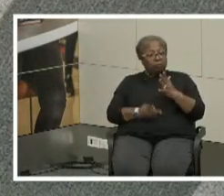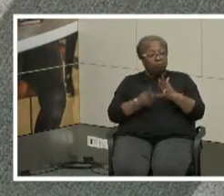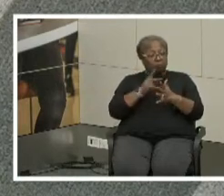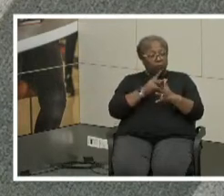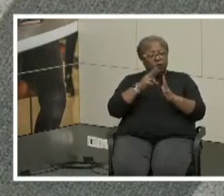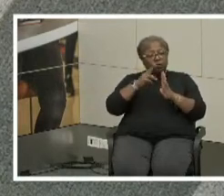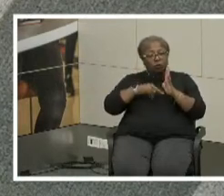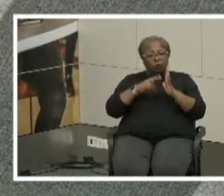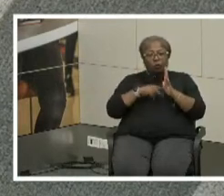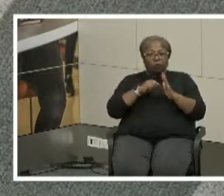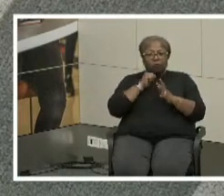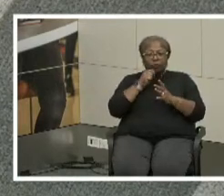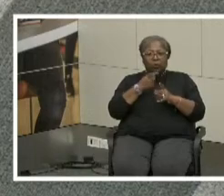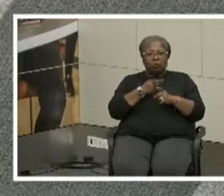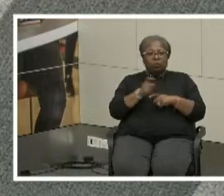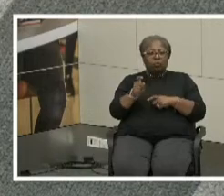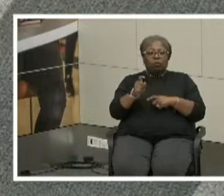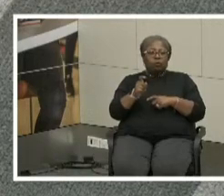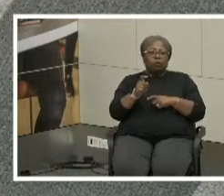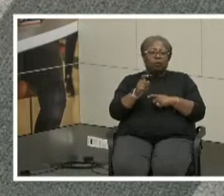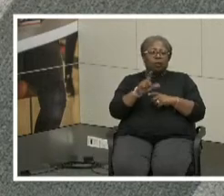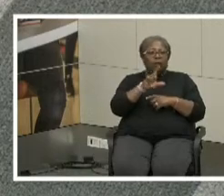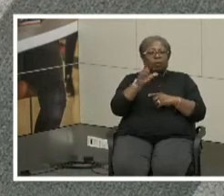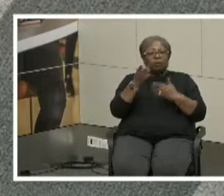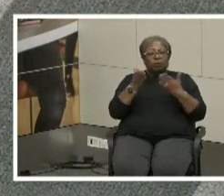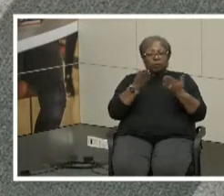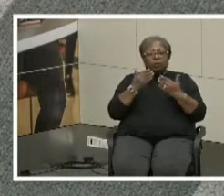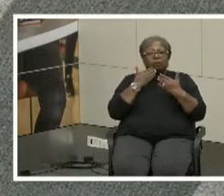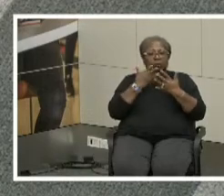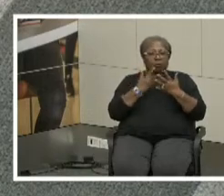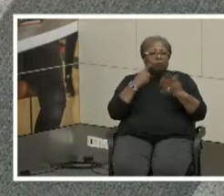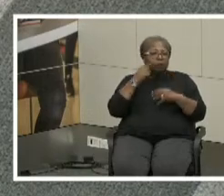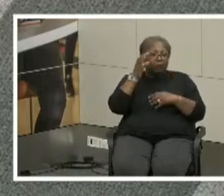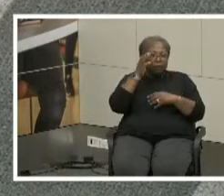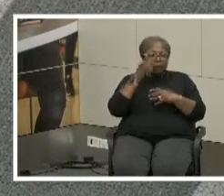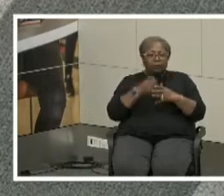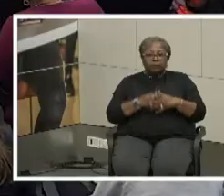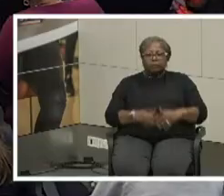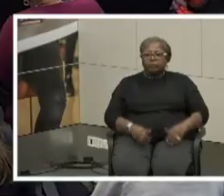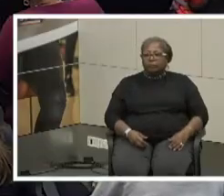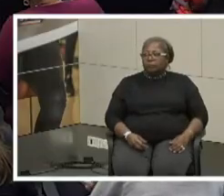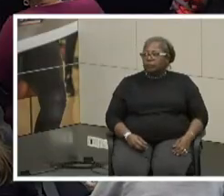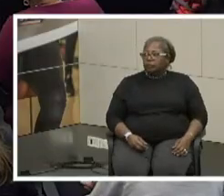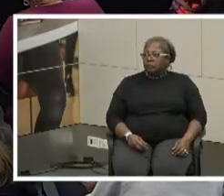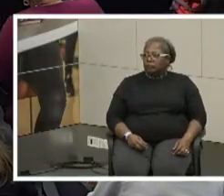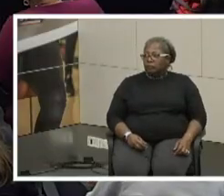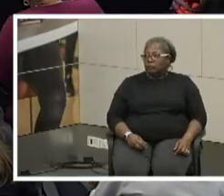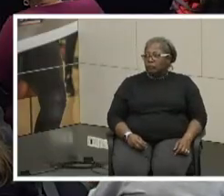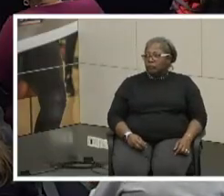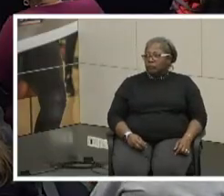literacy so don't remove the library service thank you for listening to me thank